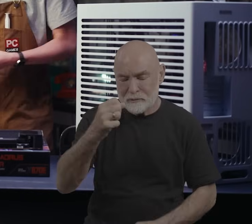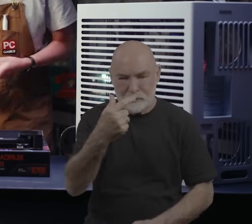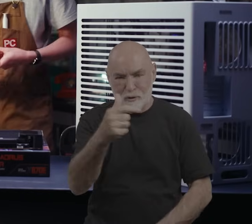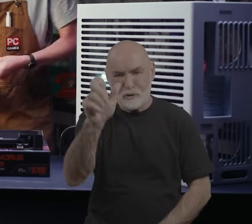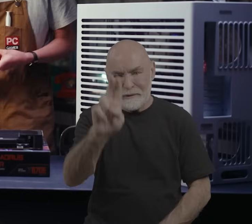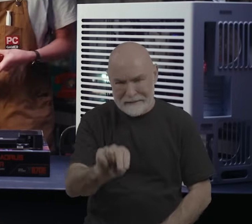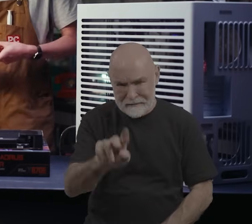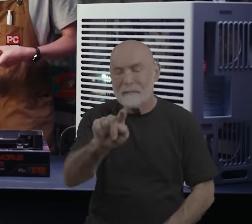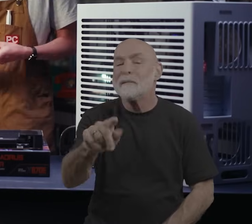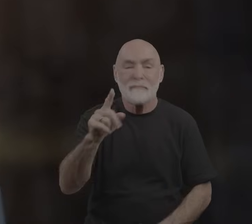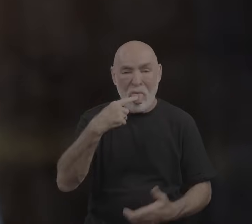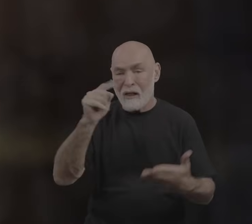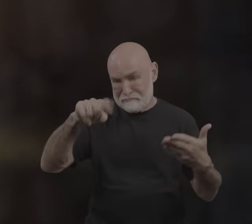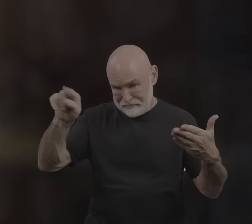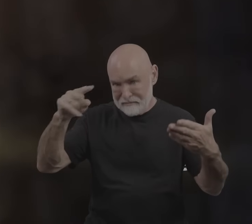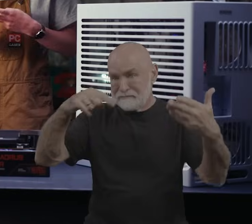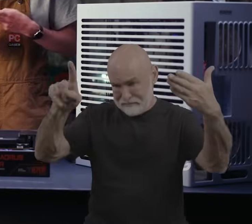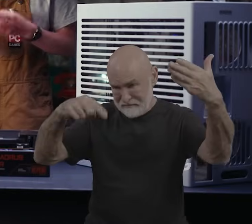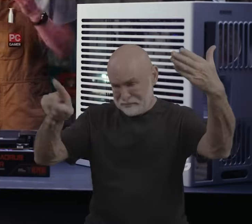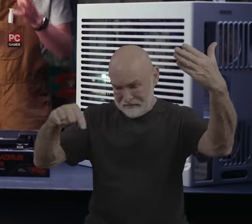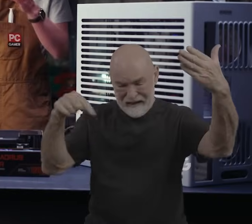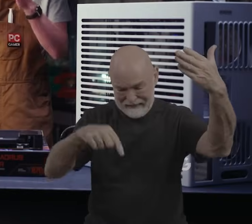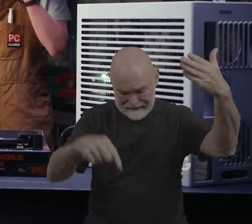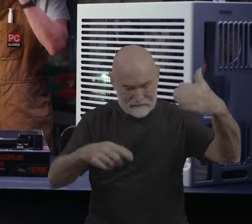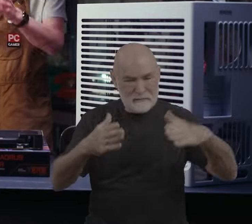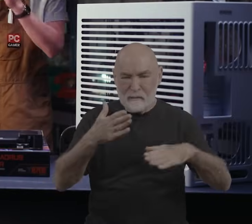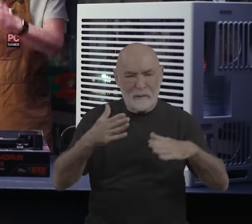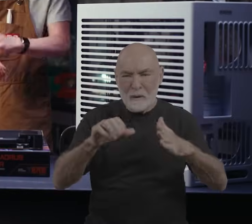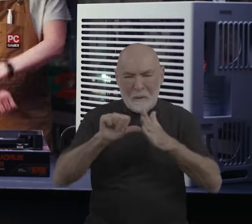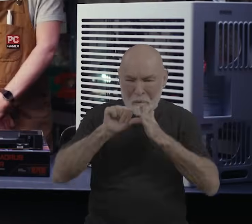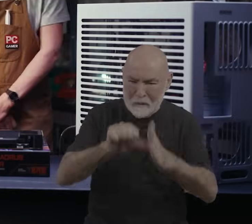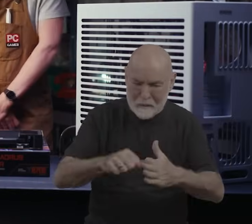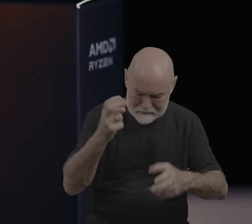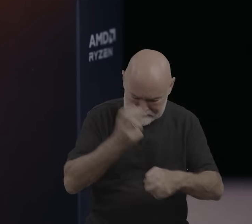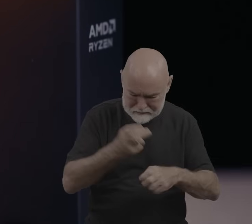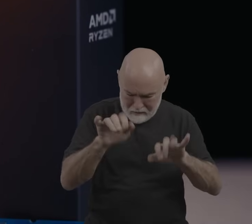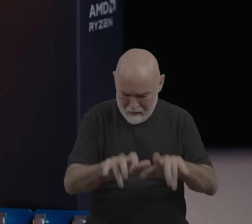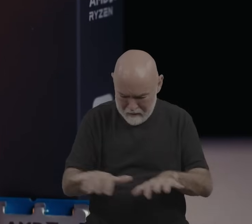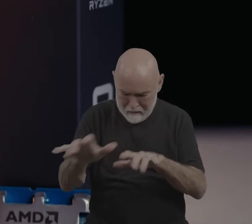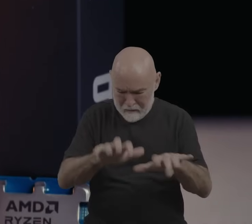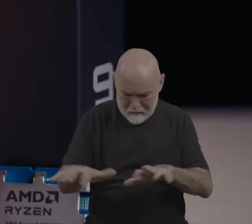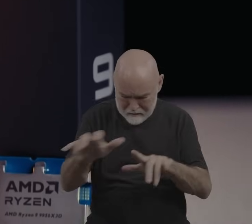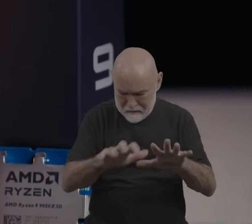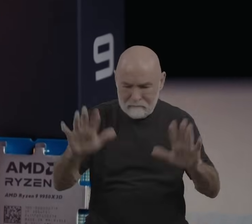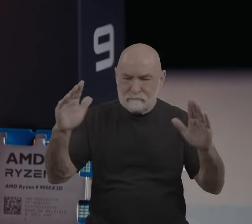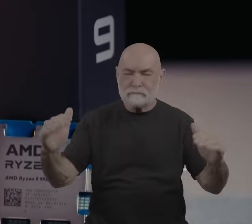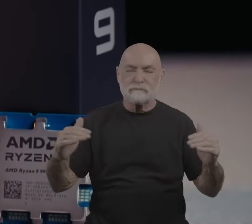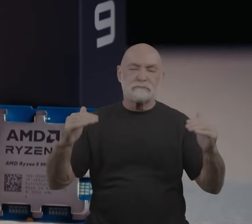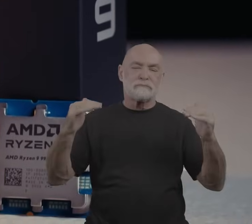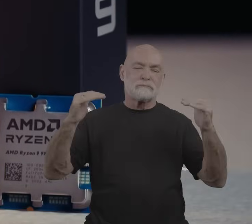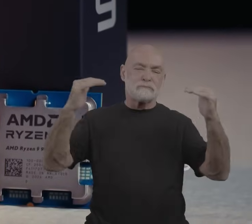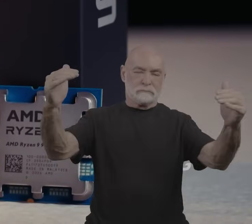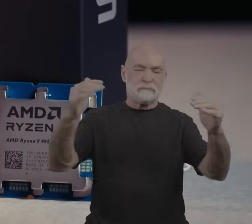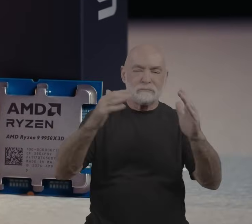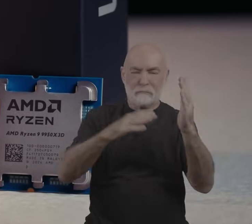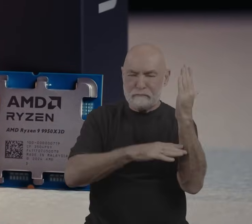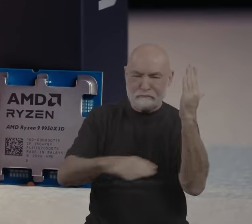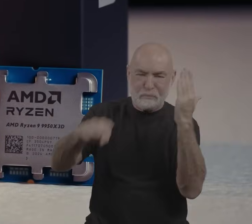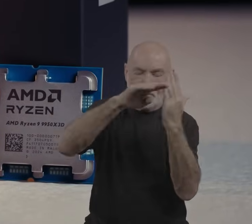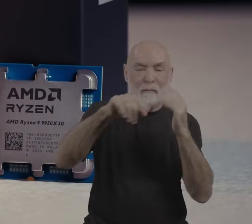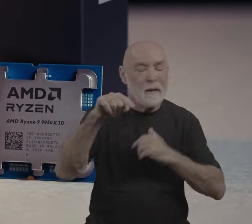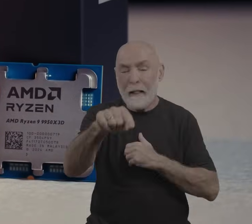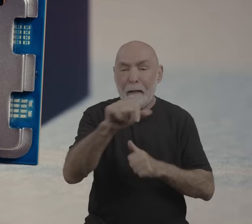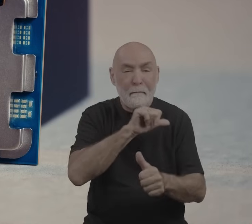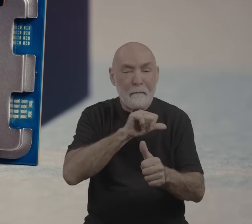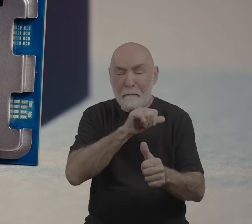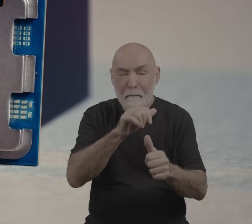AMD 3D V-Cache tech? Check. This beast can work as hard as it plays, and it plays in a completely different league. It's the best